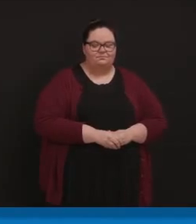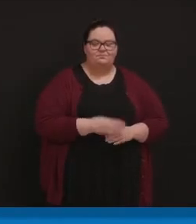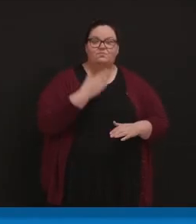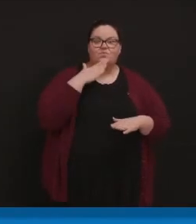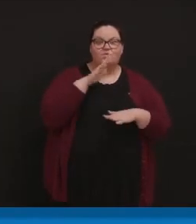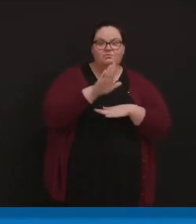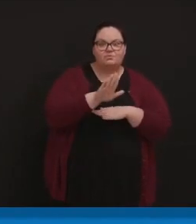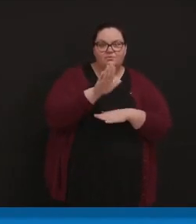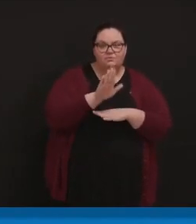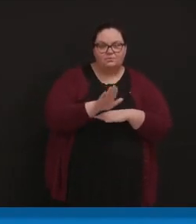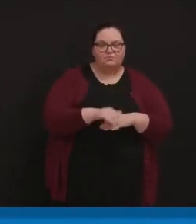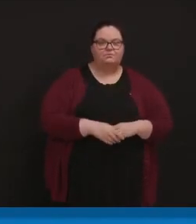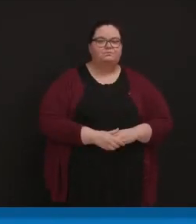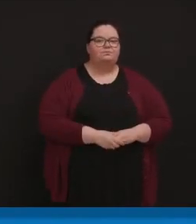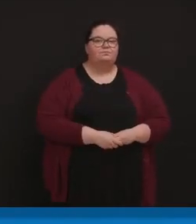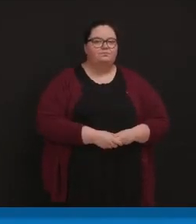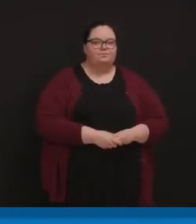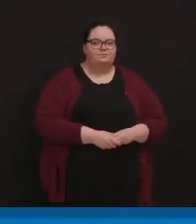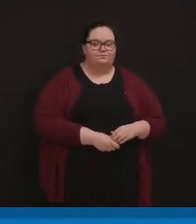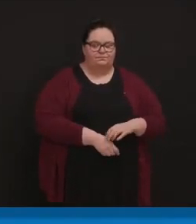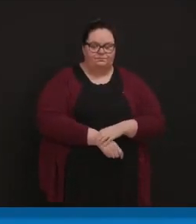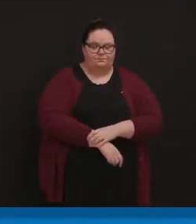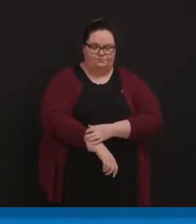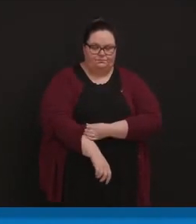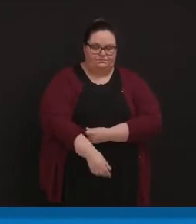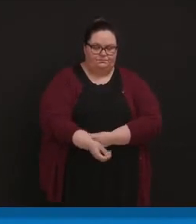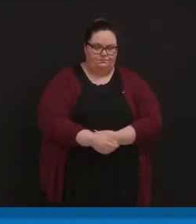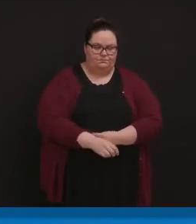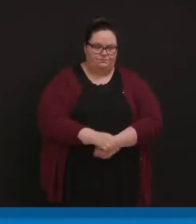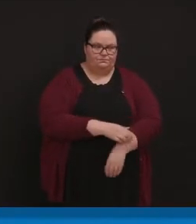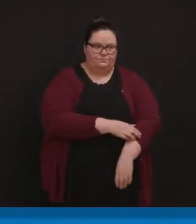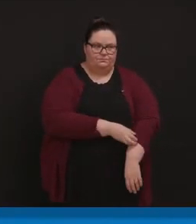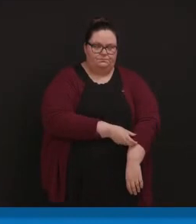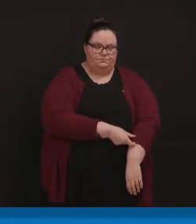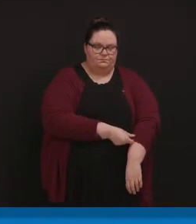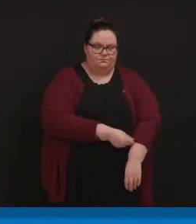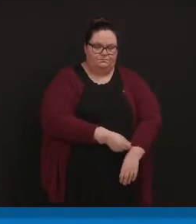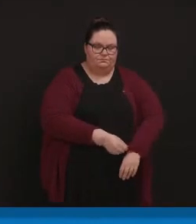Good afternoon, everyone. Bonjour à toutes et à tous.